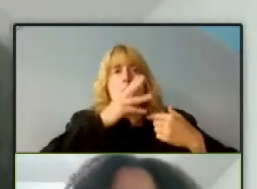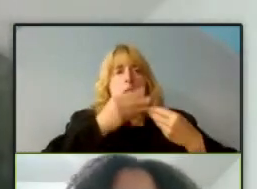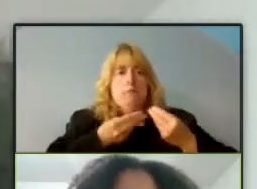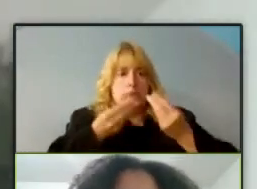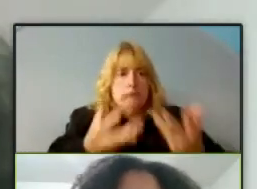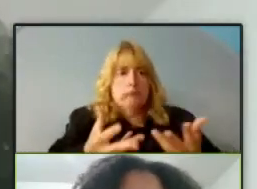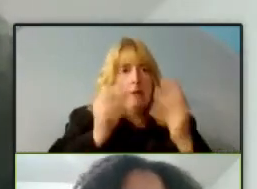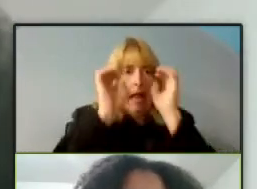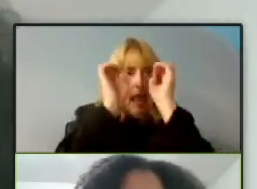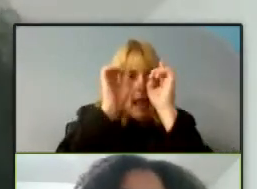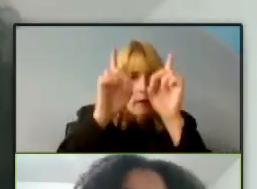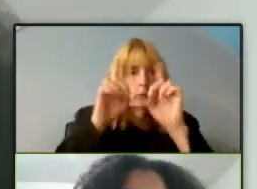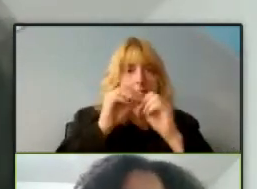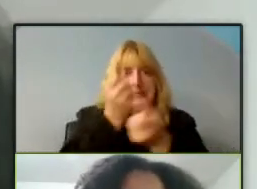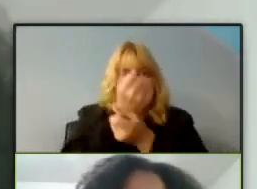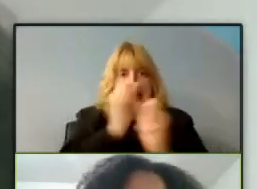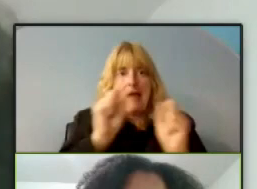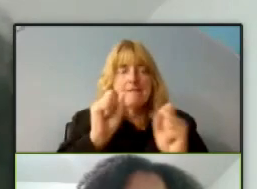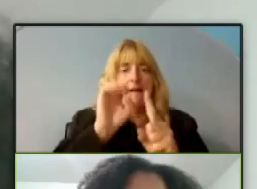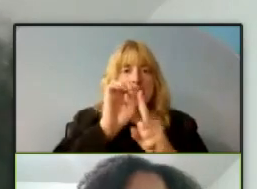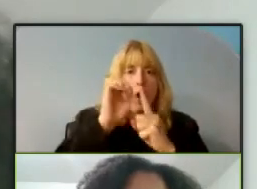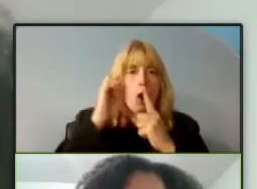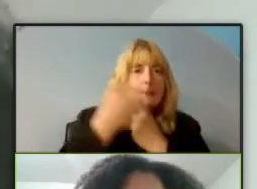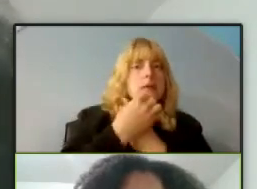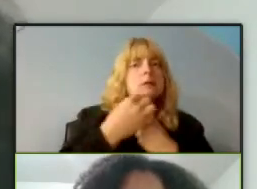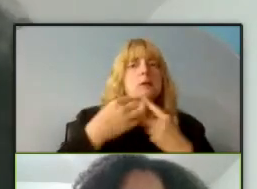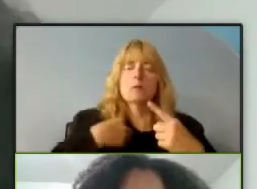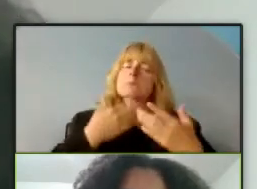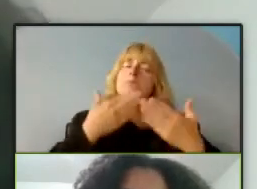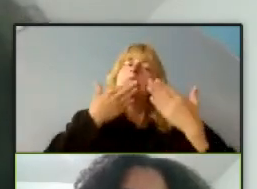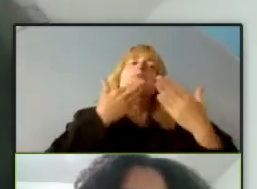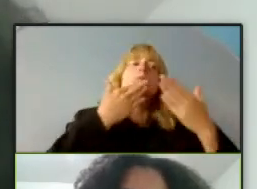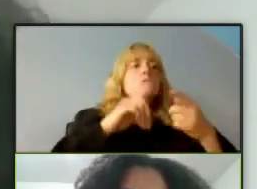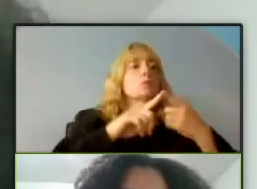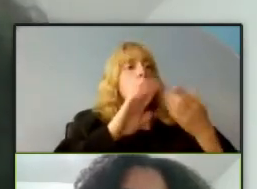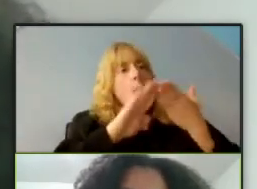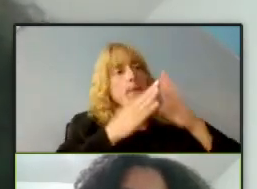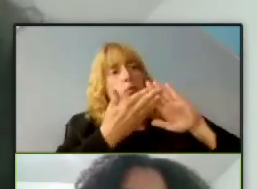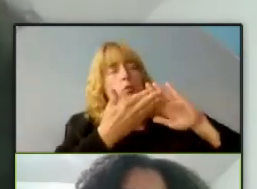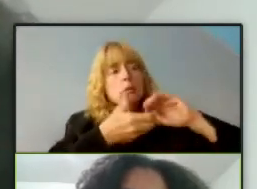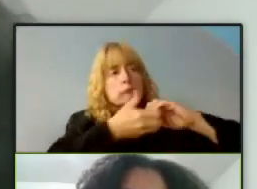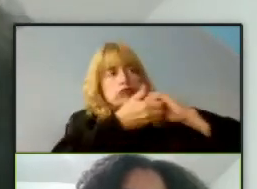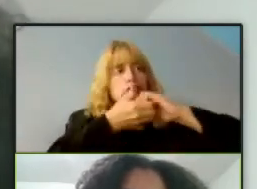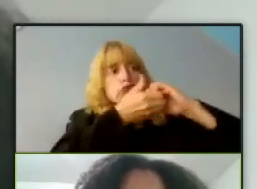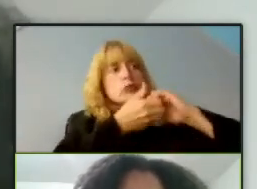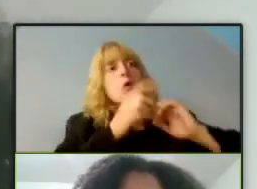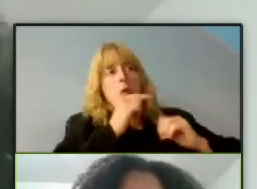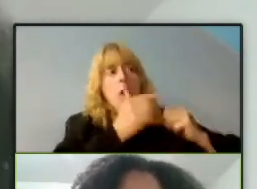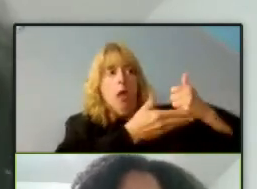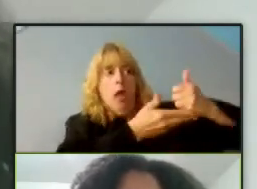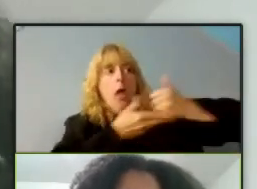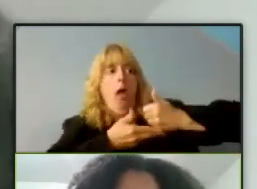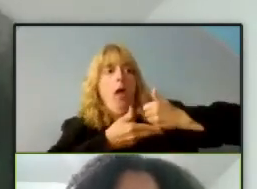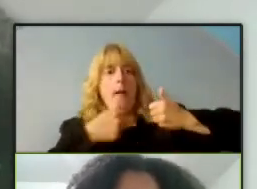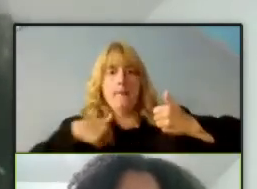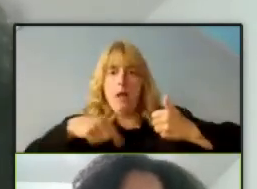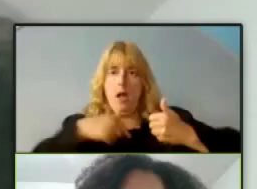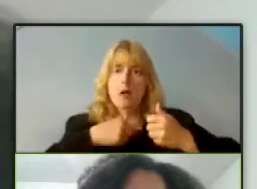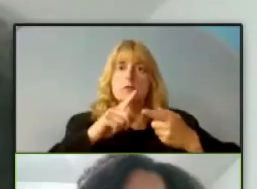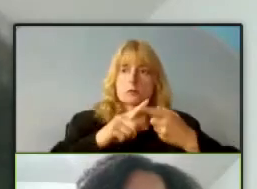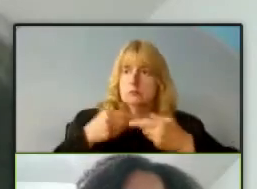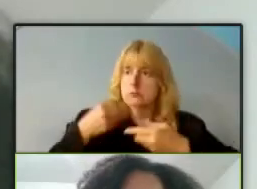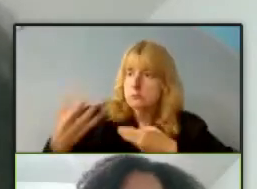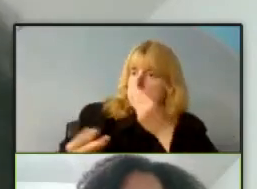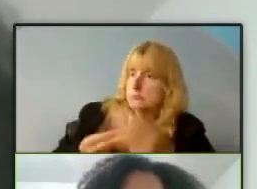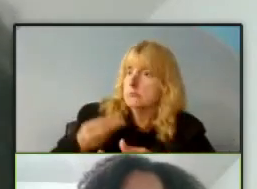environment. We're so incredibly grateful to the community partners that helped us to get technology to all of the